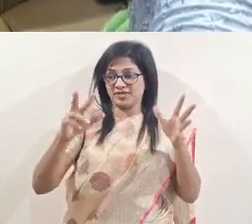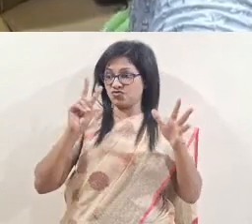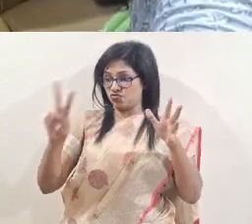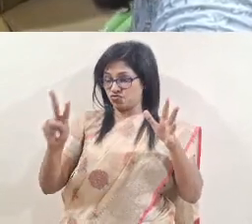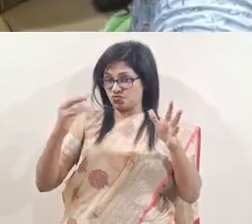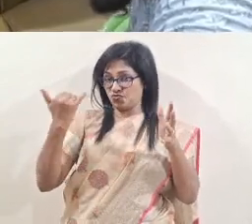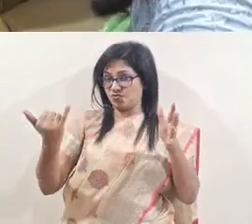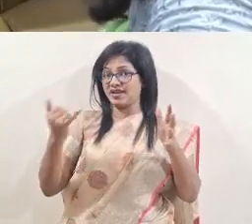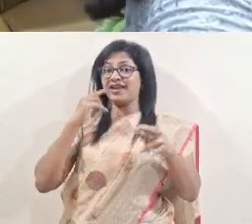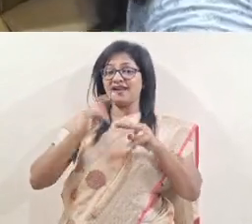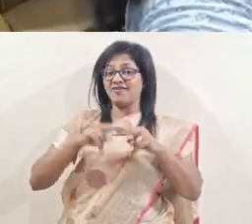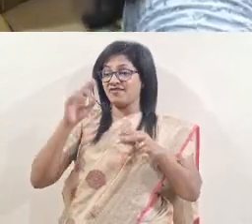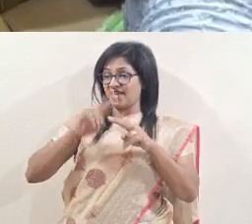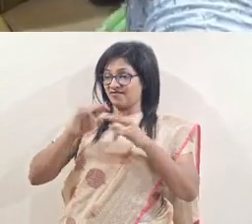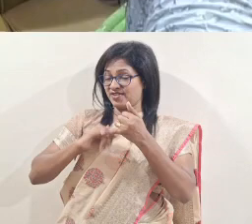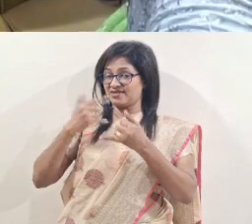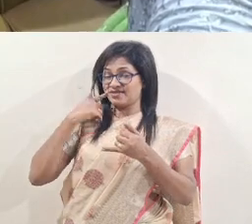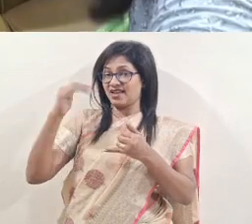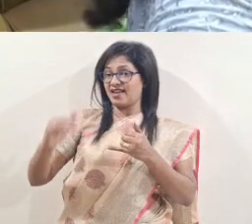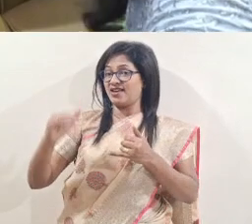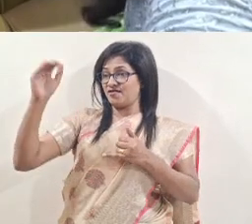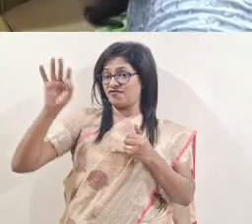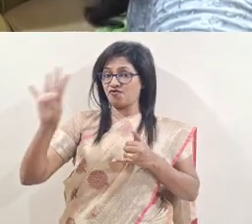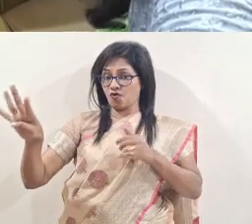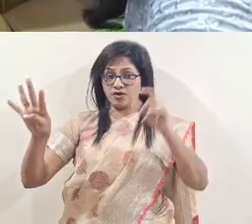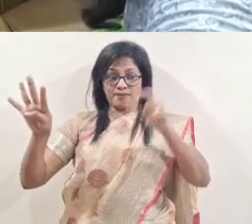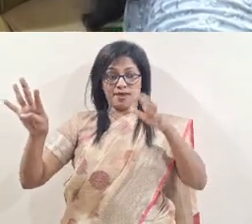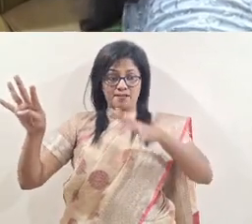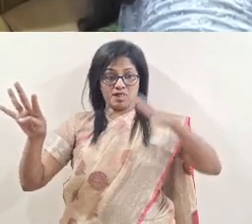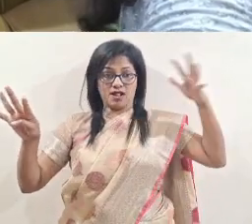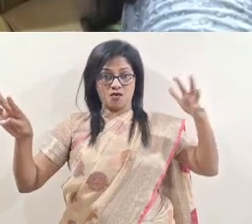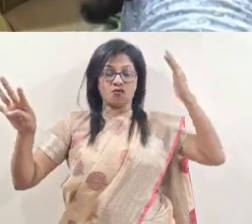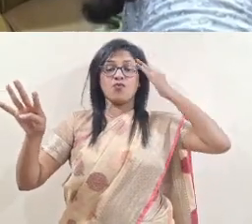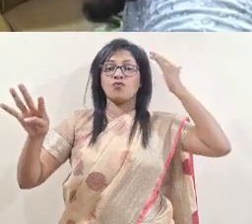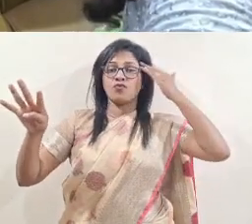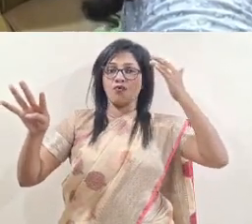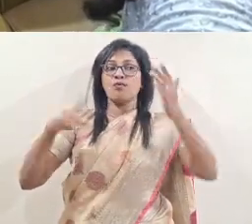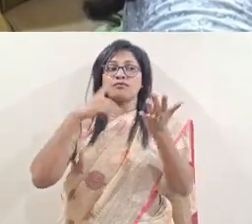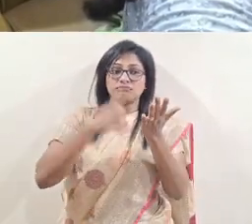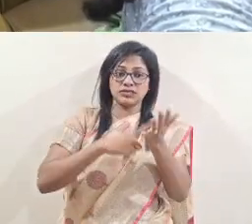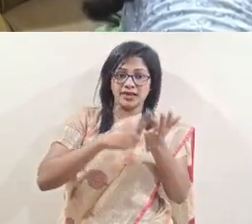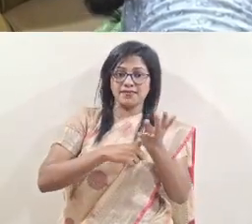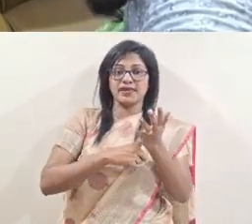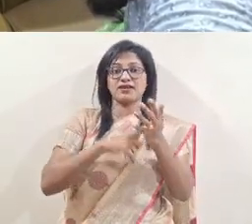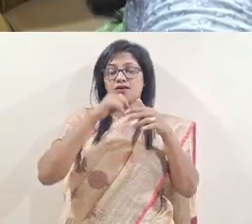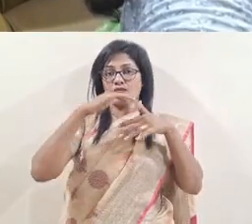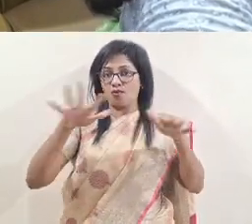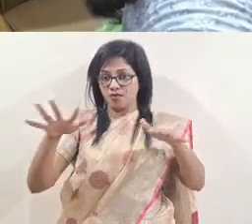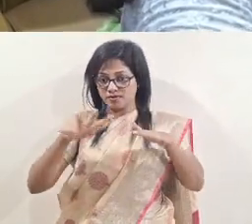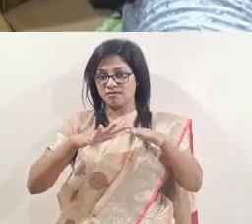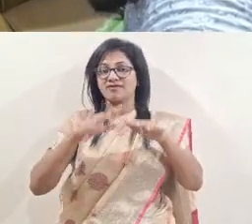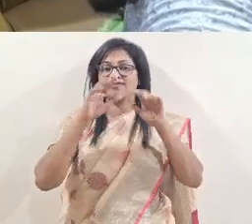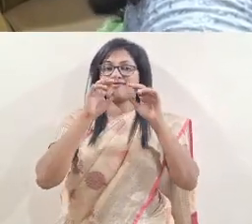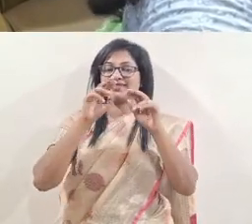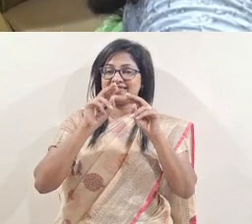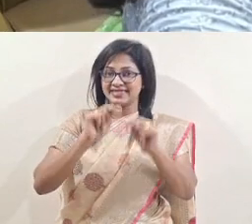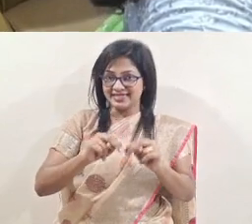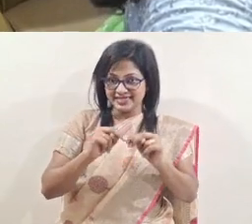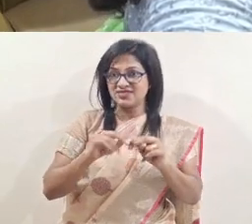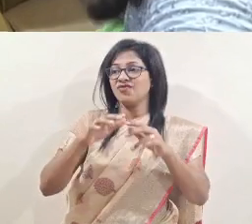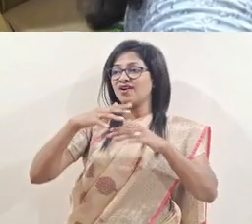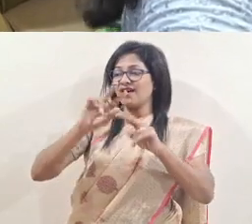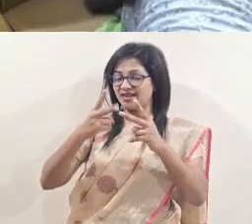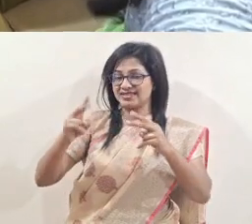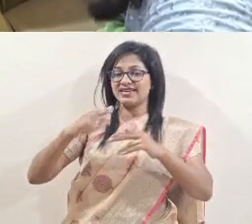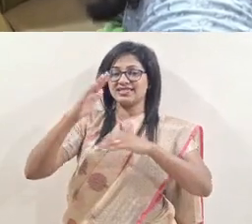4, we know how population will increase and how the demand of water and other infrastructure facilities like